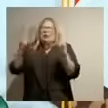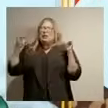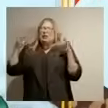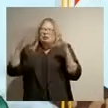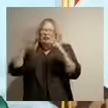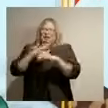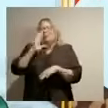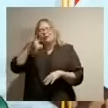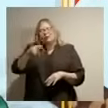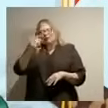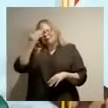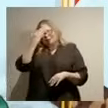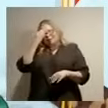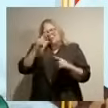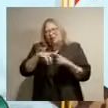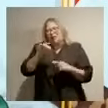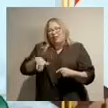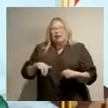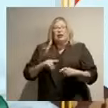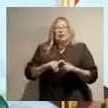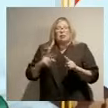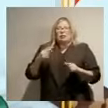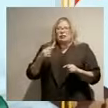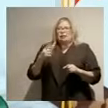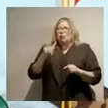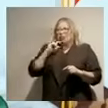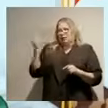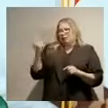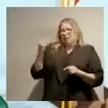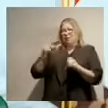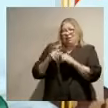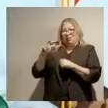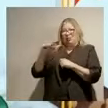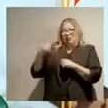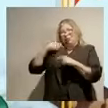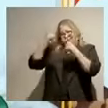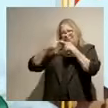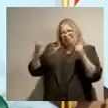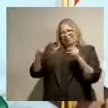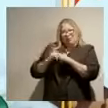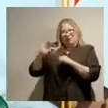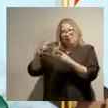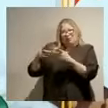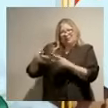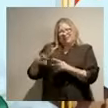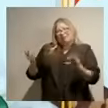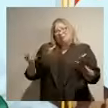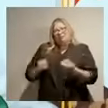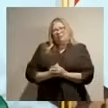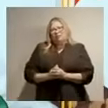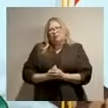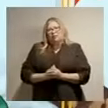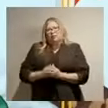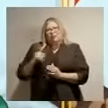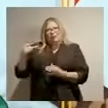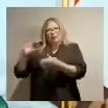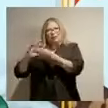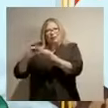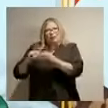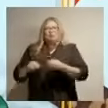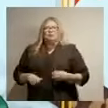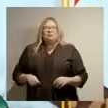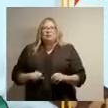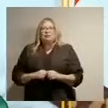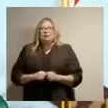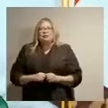that over the years, but we respectfully disagree with that position. On the slide earlier, it mentioned about a